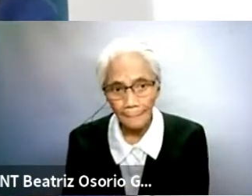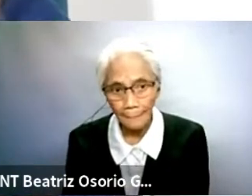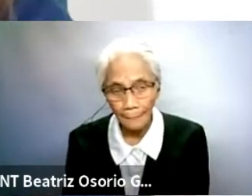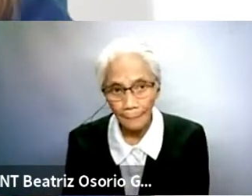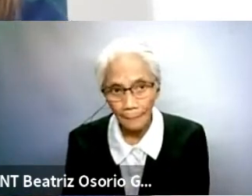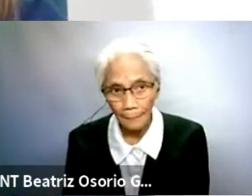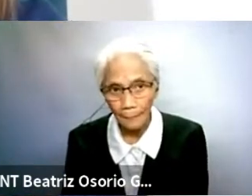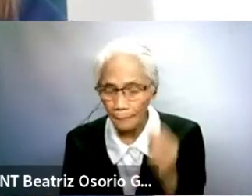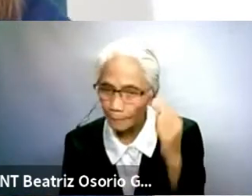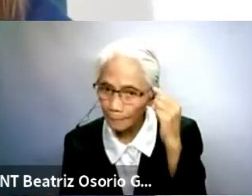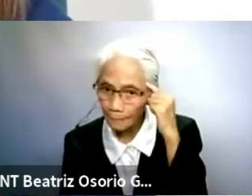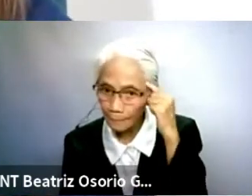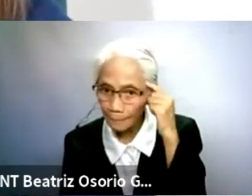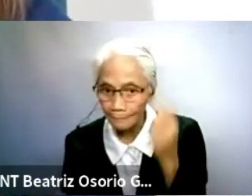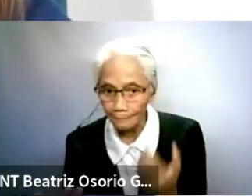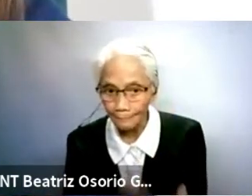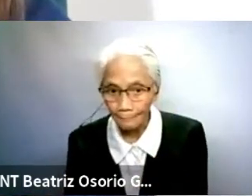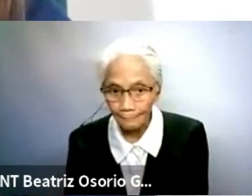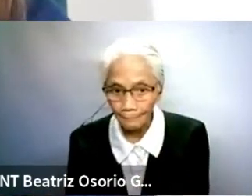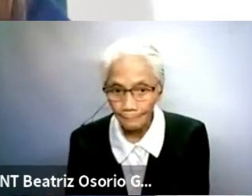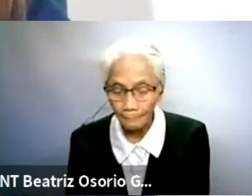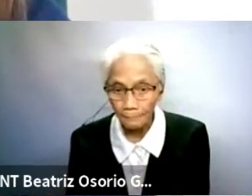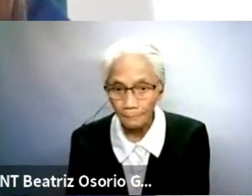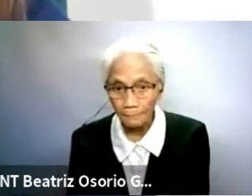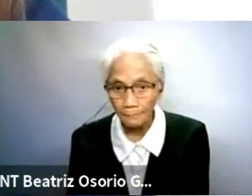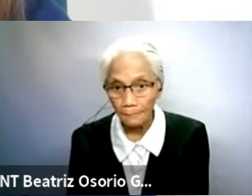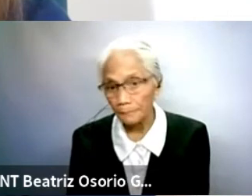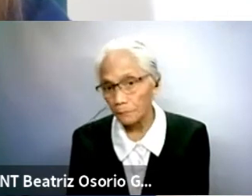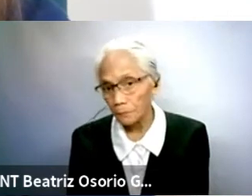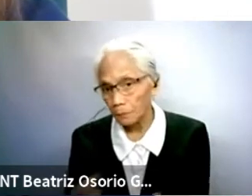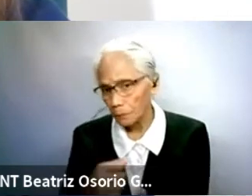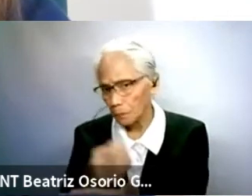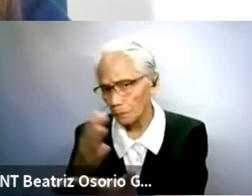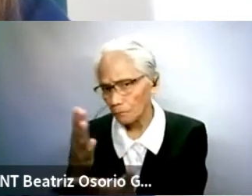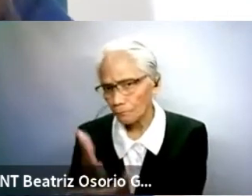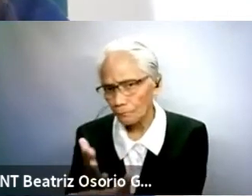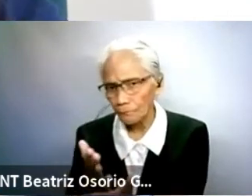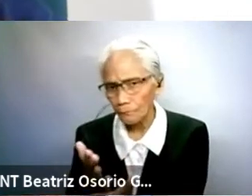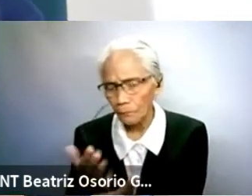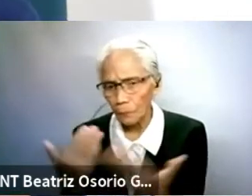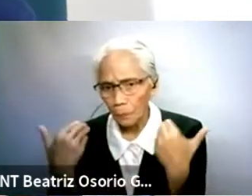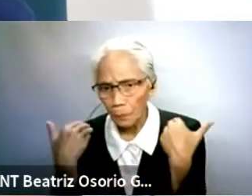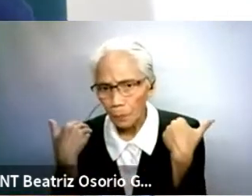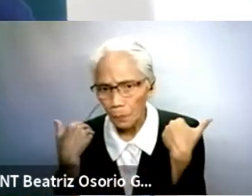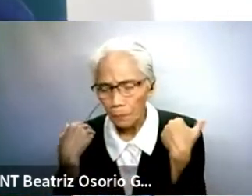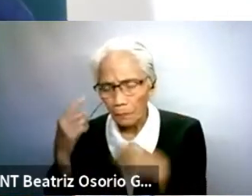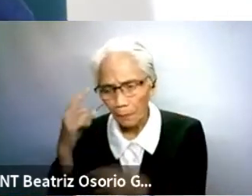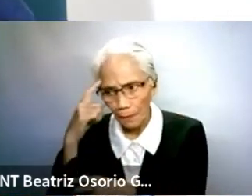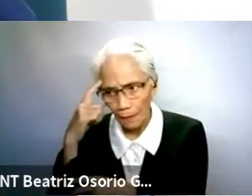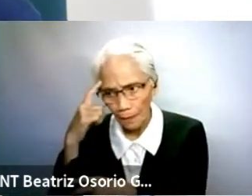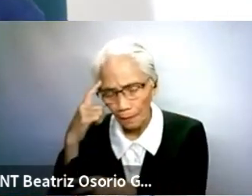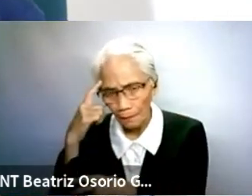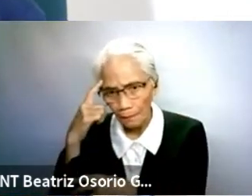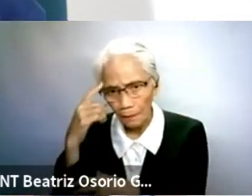I think the other part of what Philip has just laid out very clearly, and I speak now as a